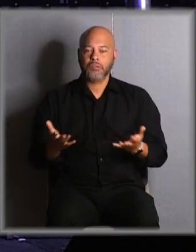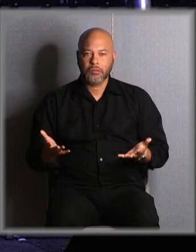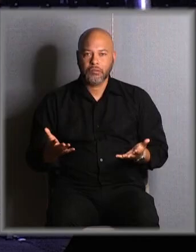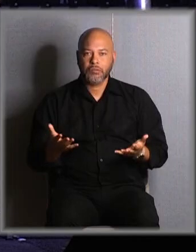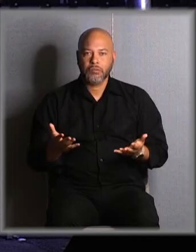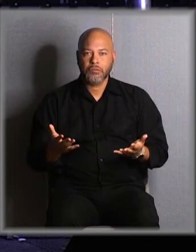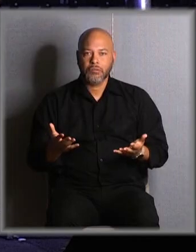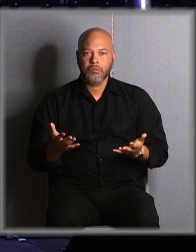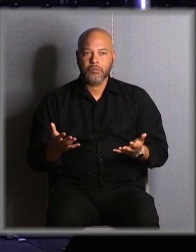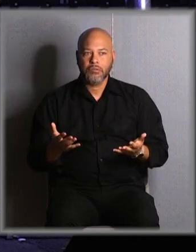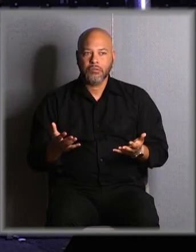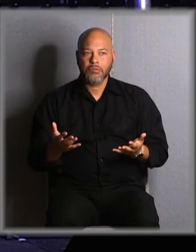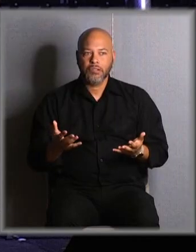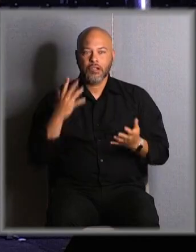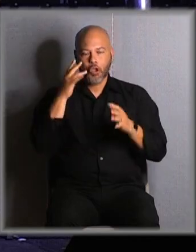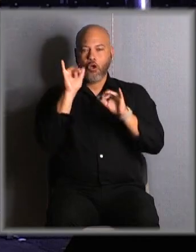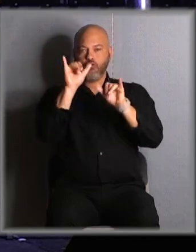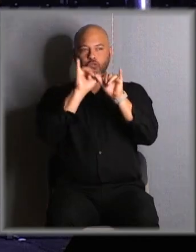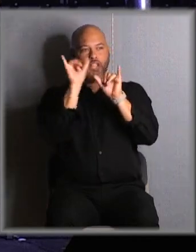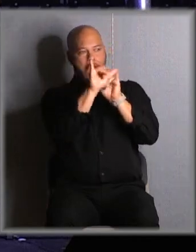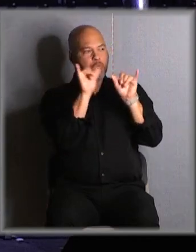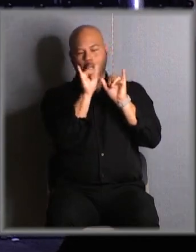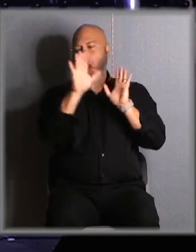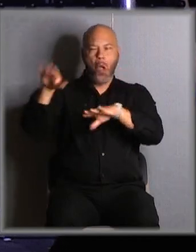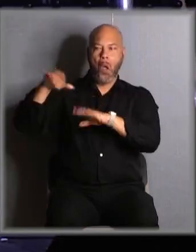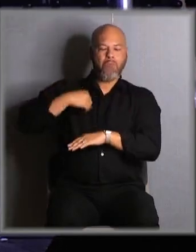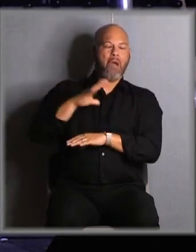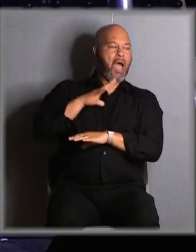Keep standing in the man cave, and I don't need them, I'm good.